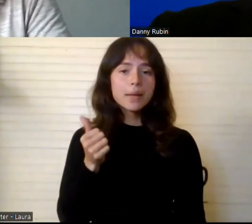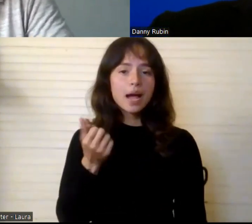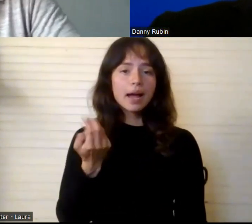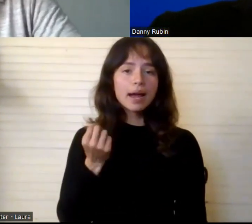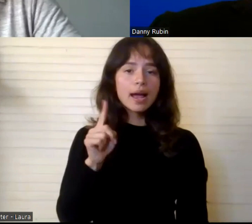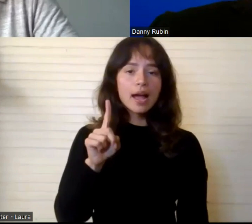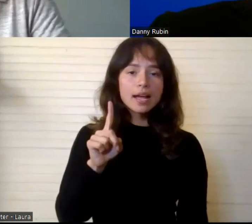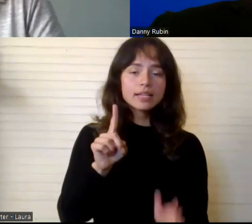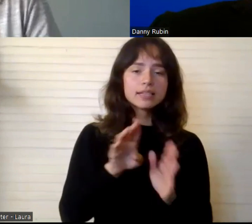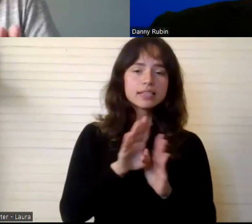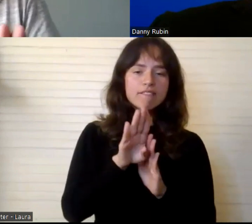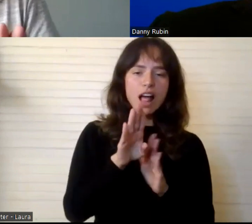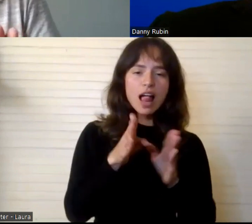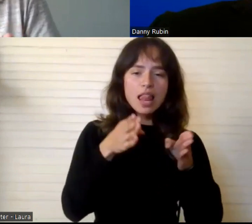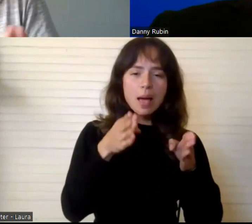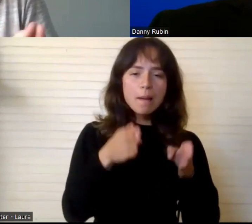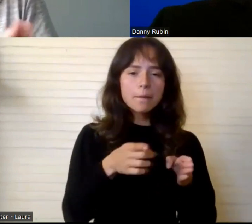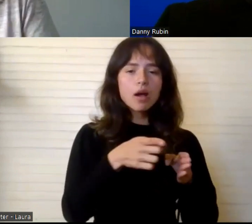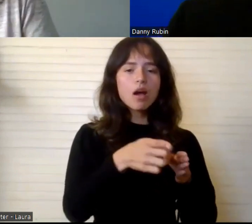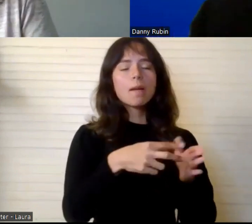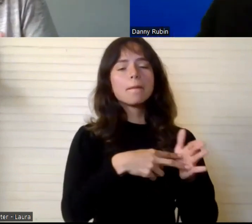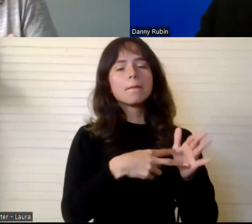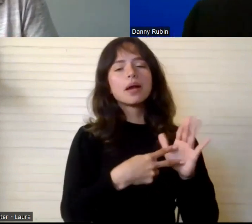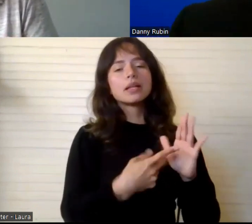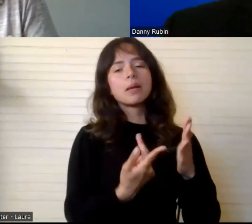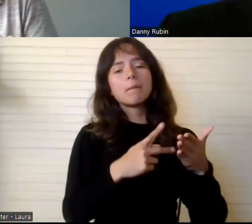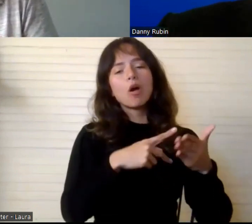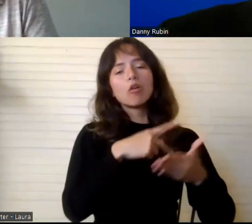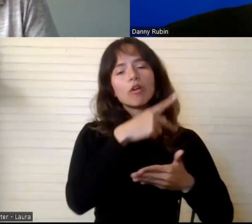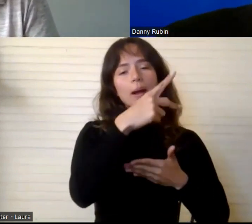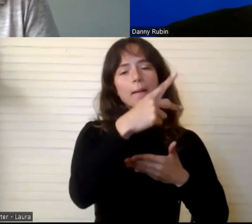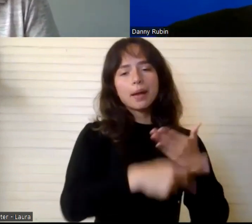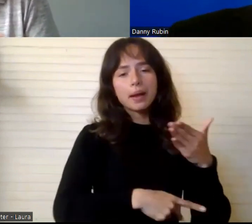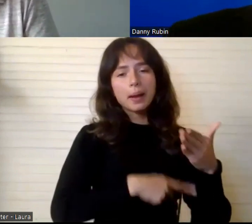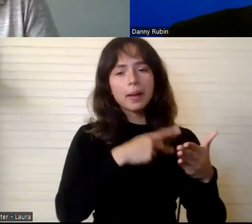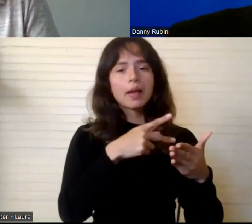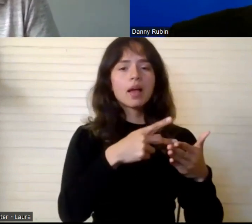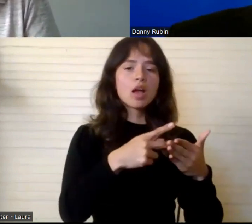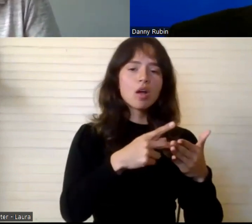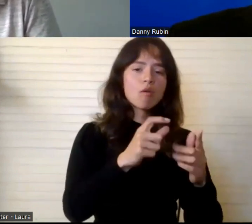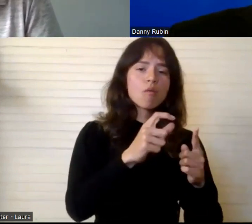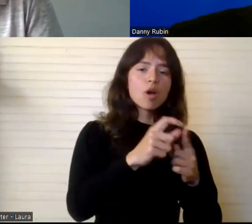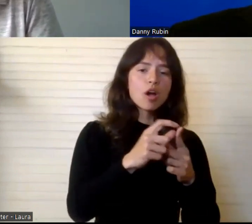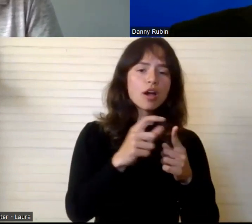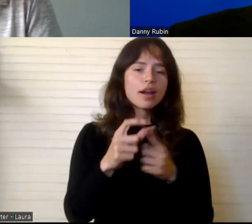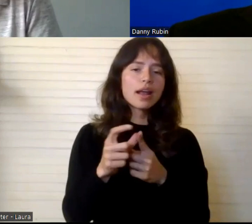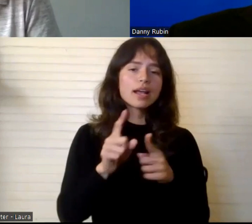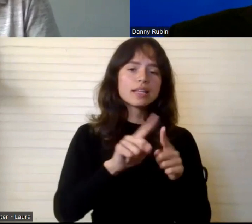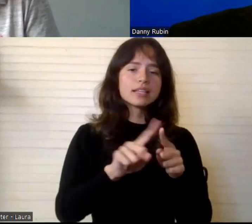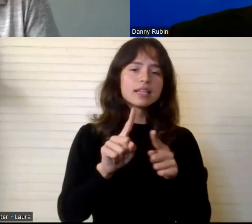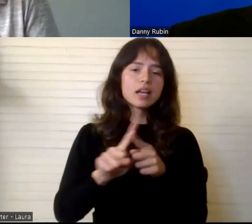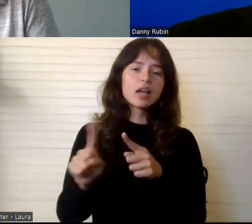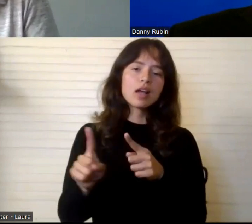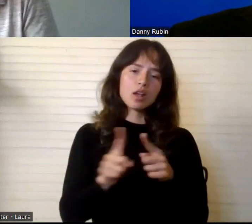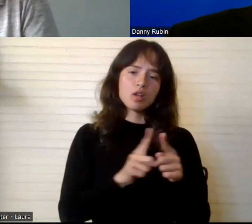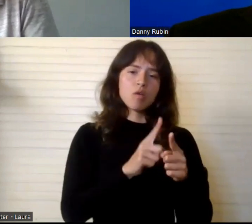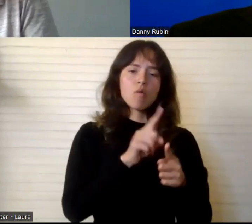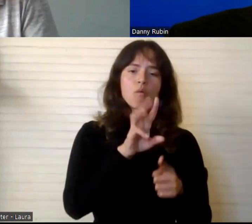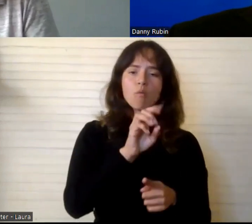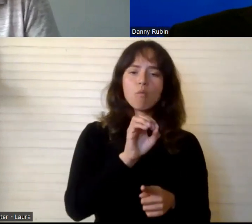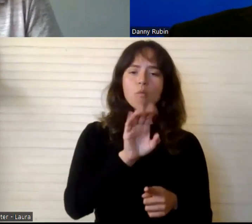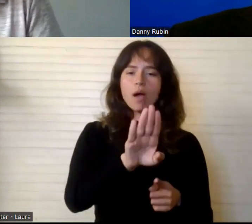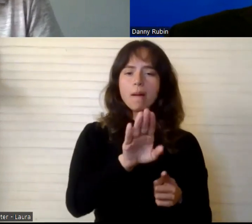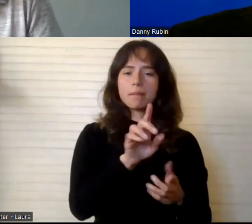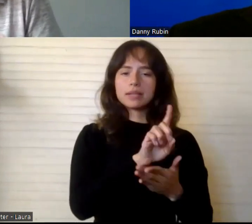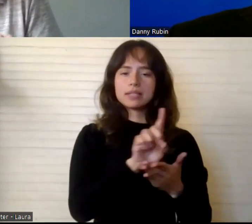typically cover things like programming languages like PHP or .NET that I mentioned, various web design principles, understanding